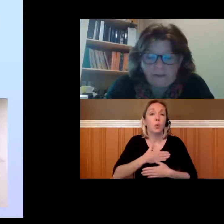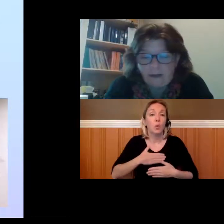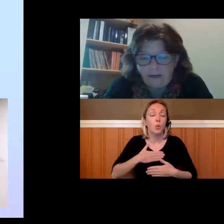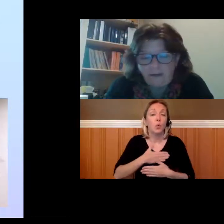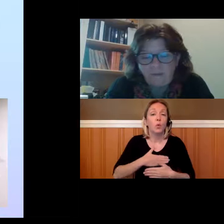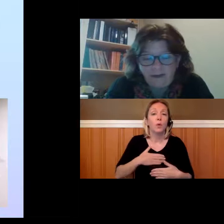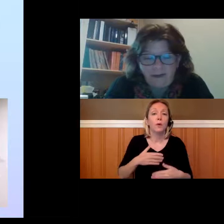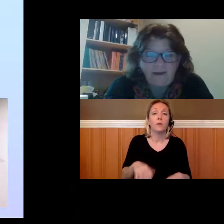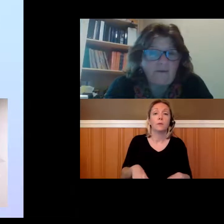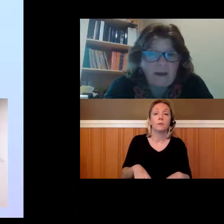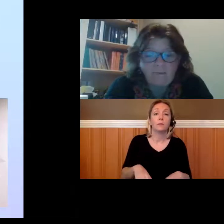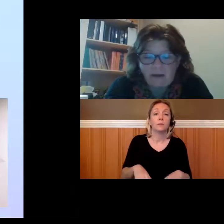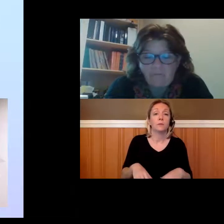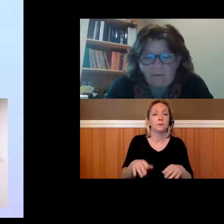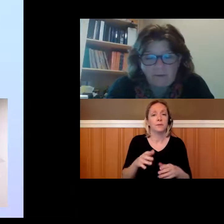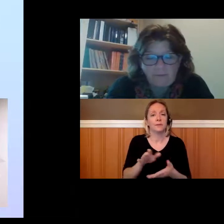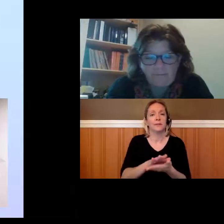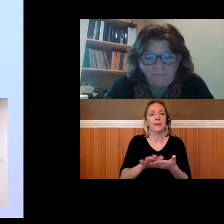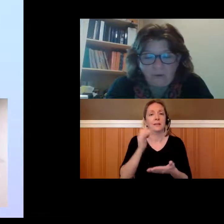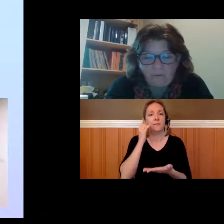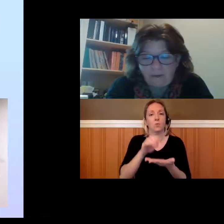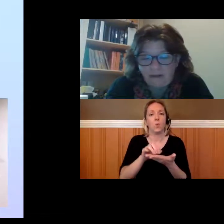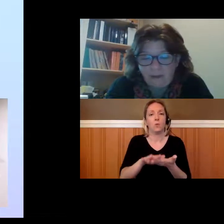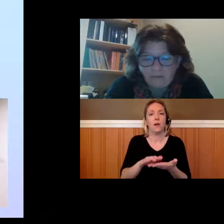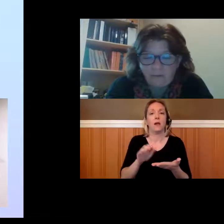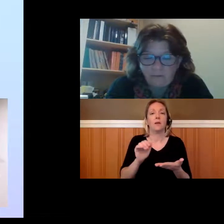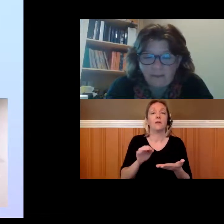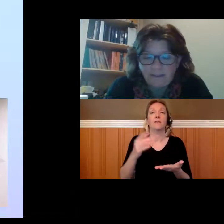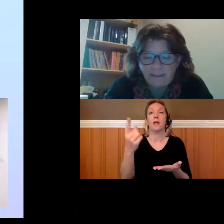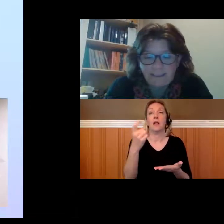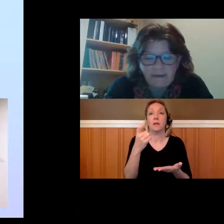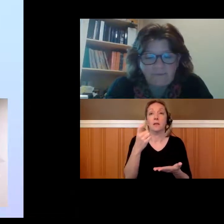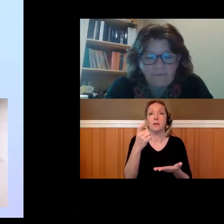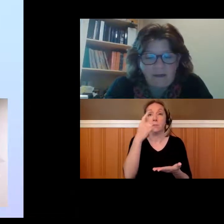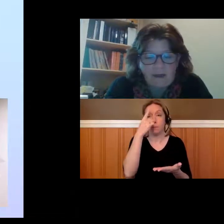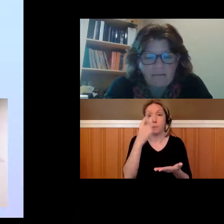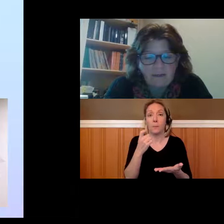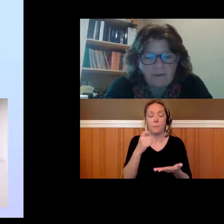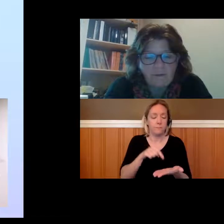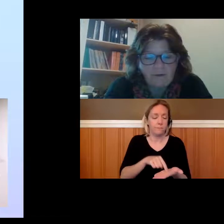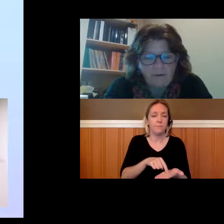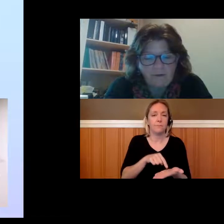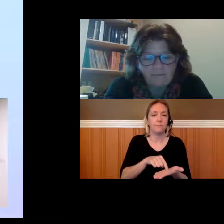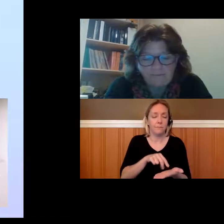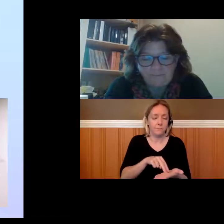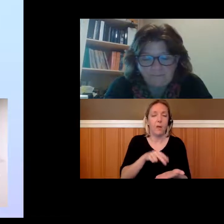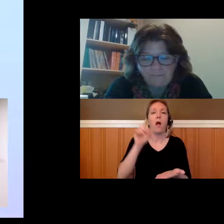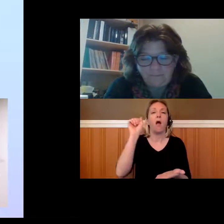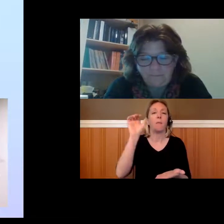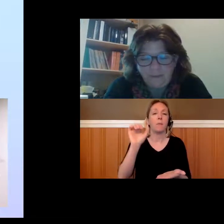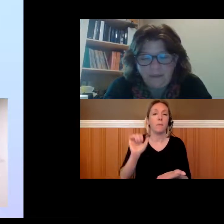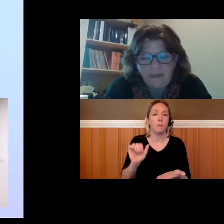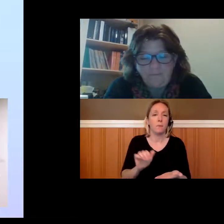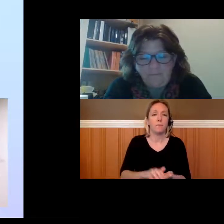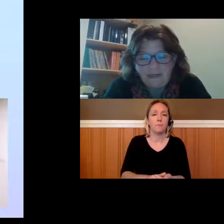like, you may or may not remember what you were thinking about. So write these things down and make sure you bring them with you. If you have